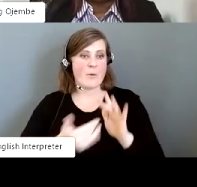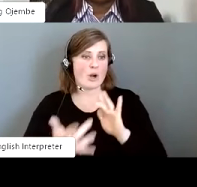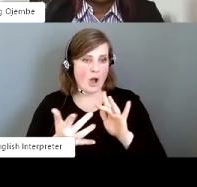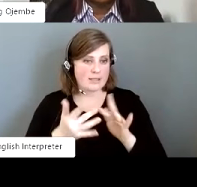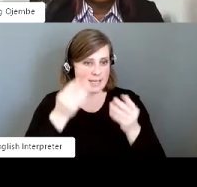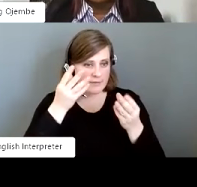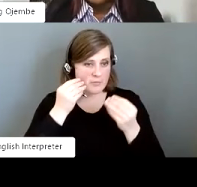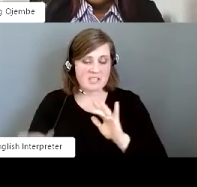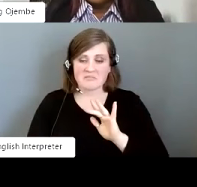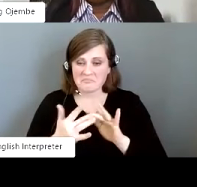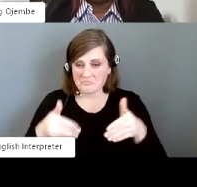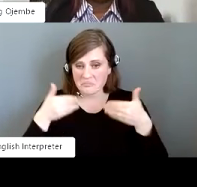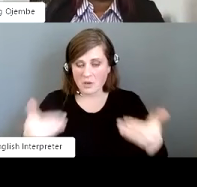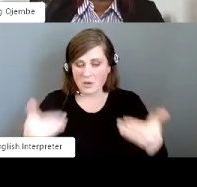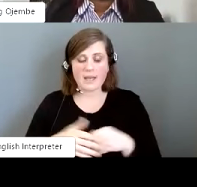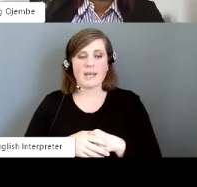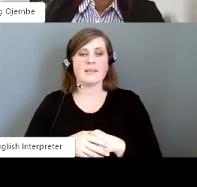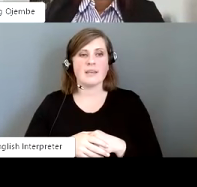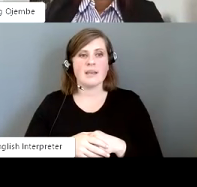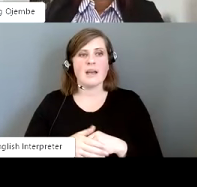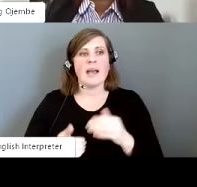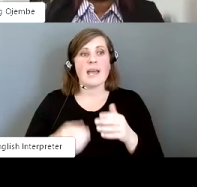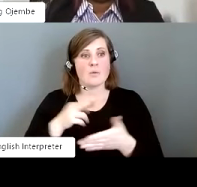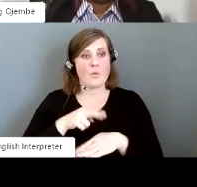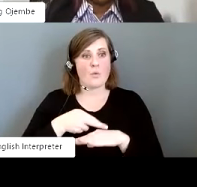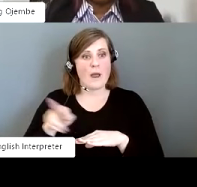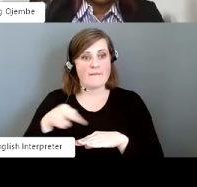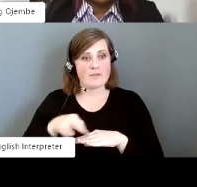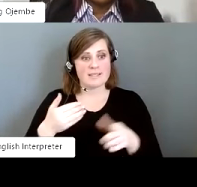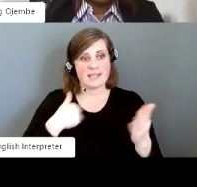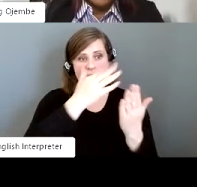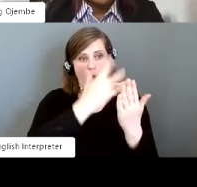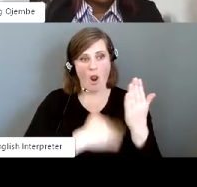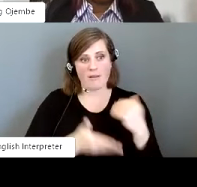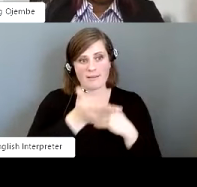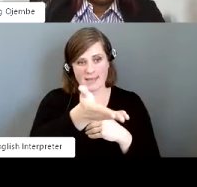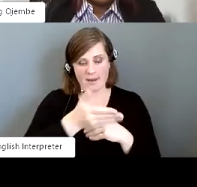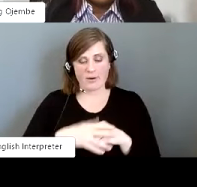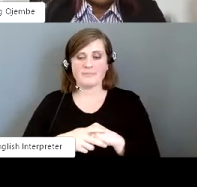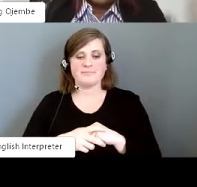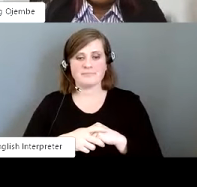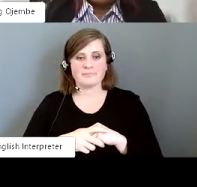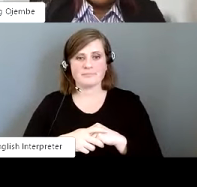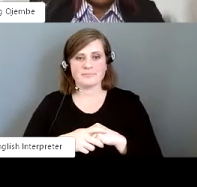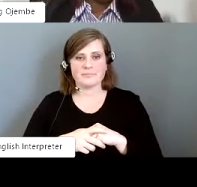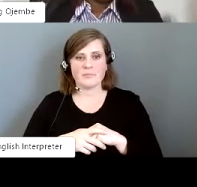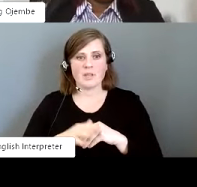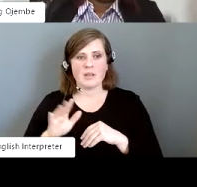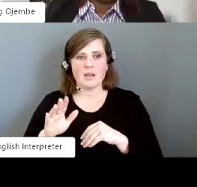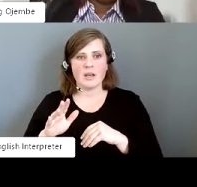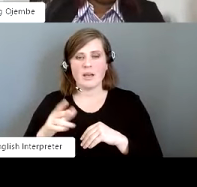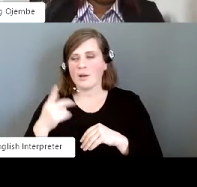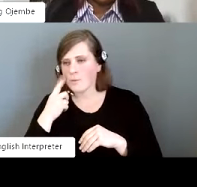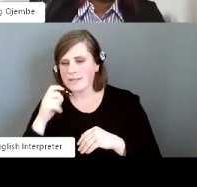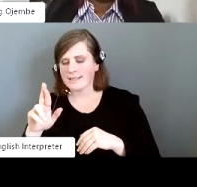in case you want to connect with us. And most of the references we have used, we've included them here. And like Rian